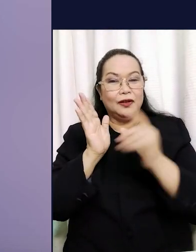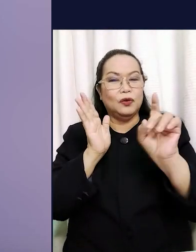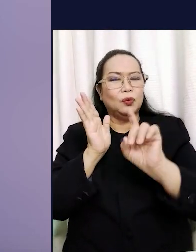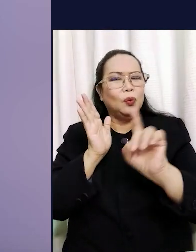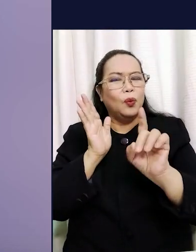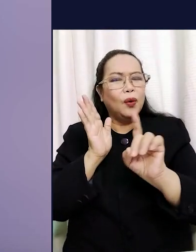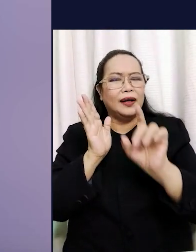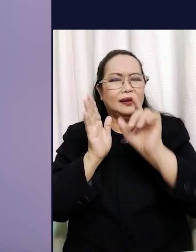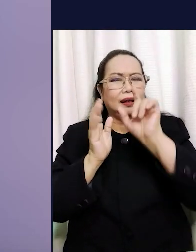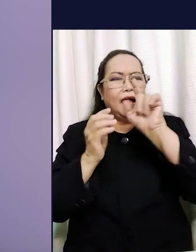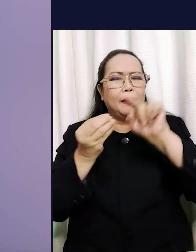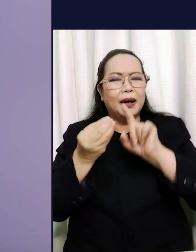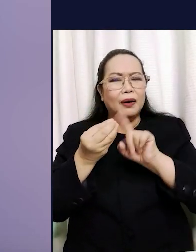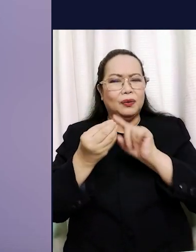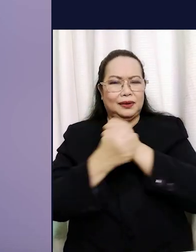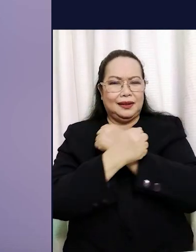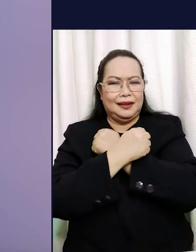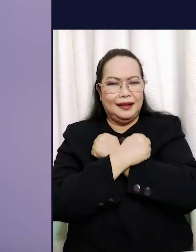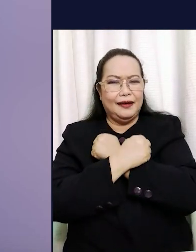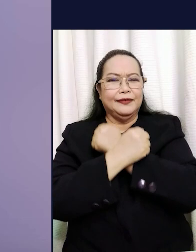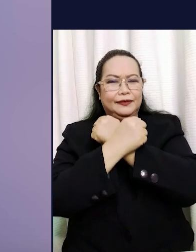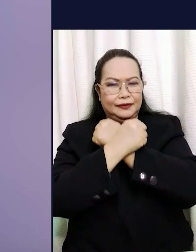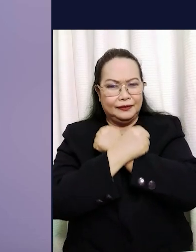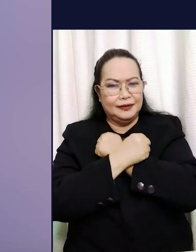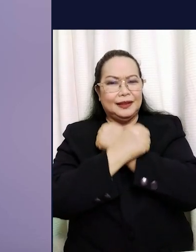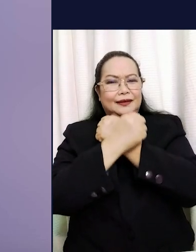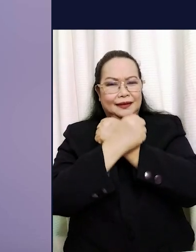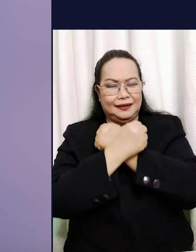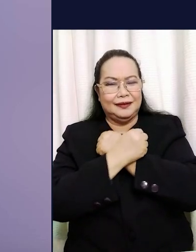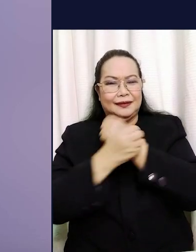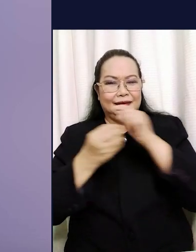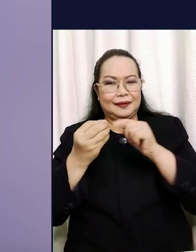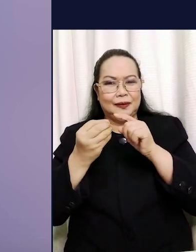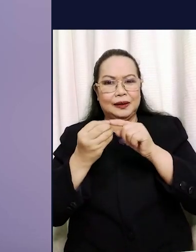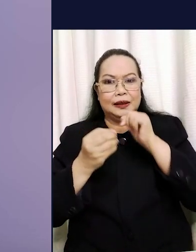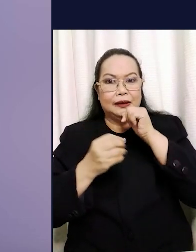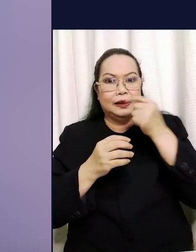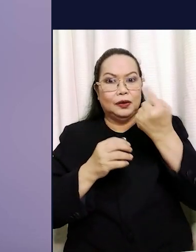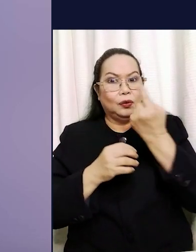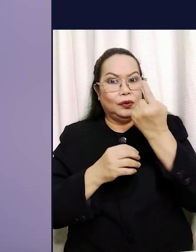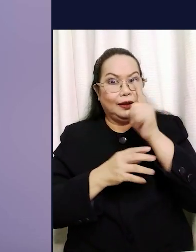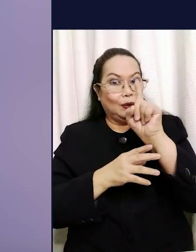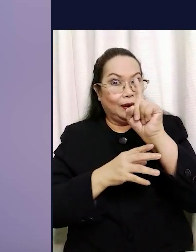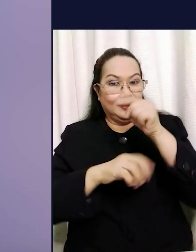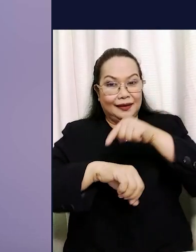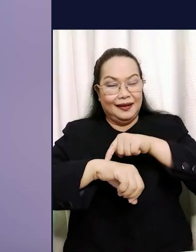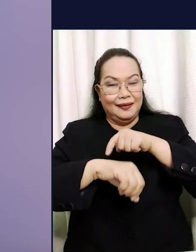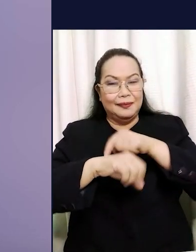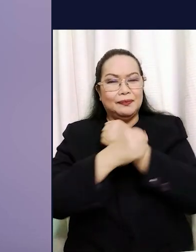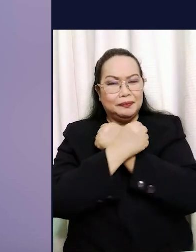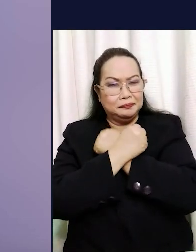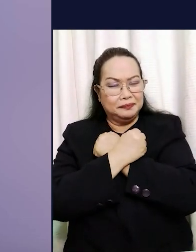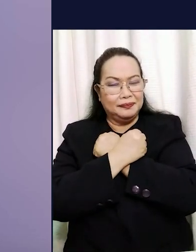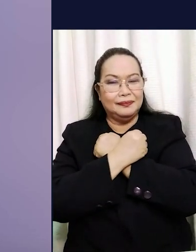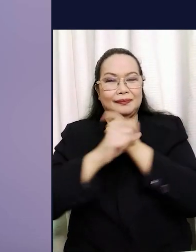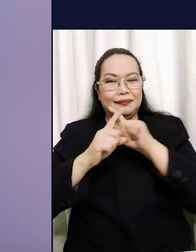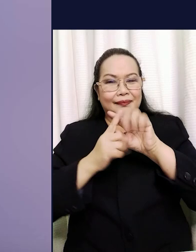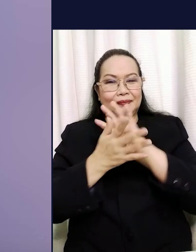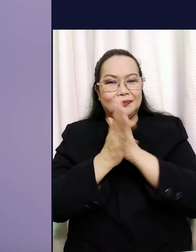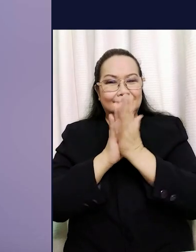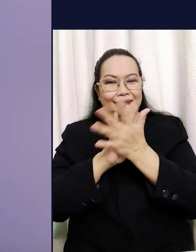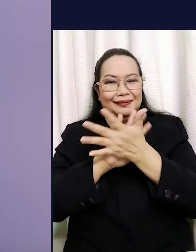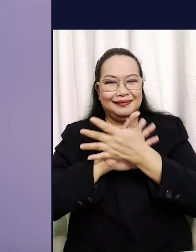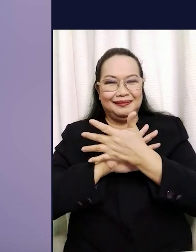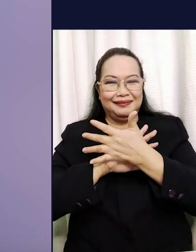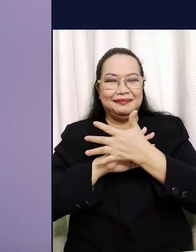believe. They became a lifestyle dapat sa ating mga buhay. It should be practiced not only